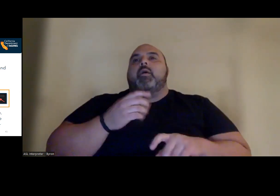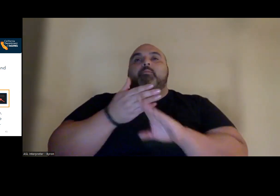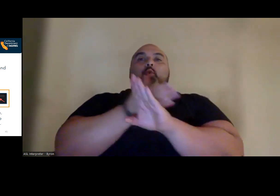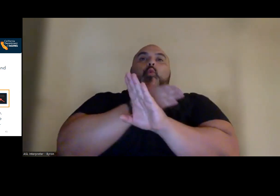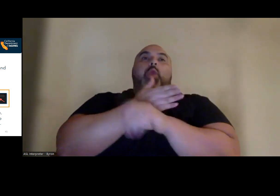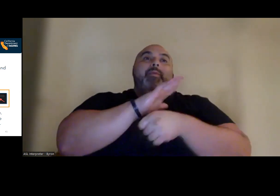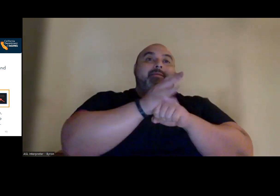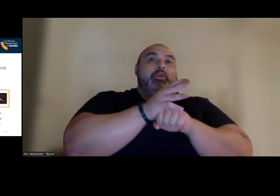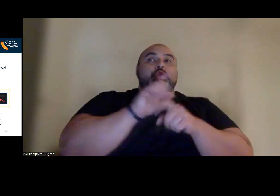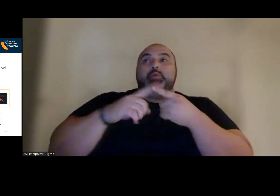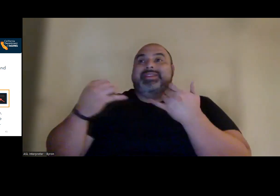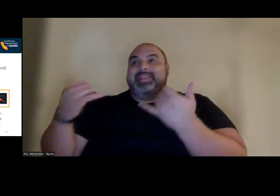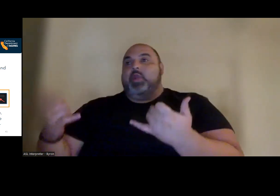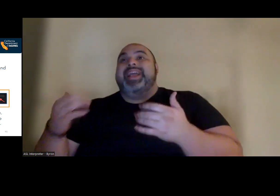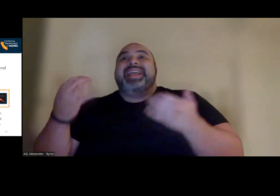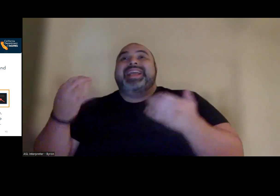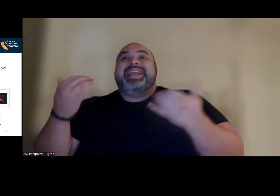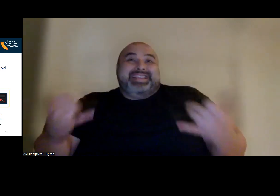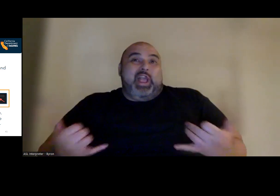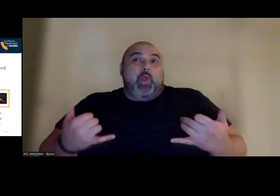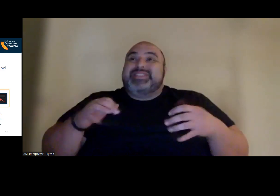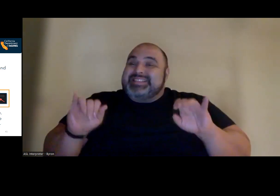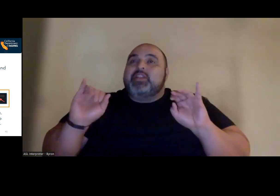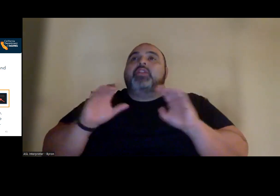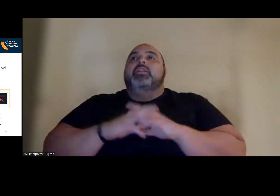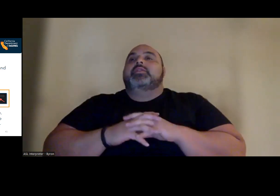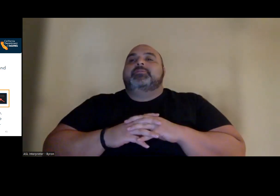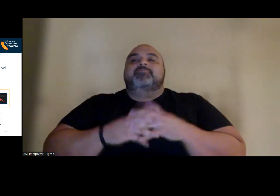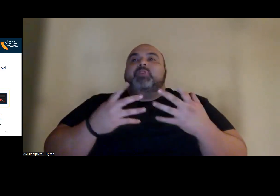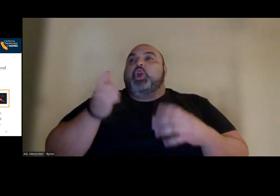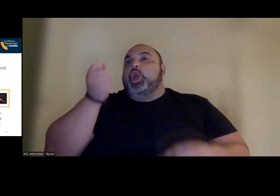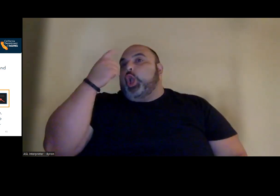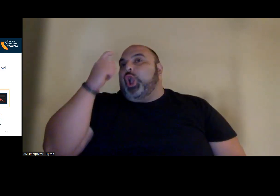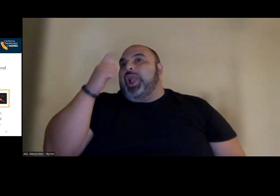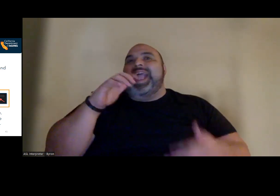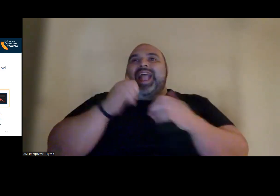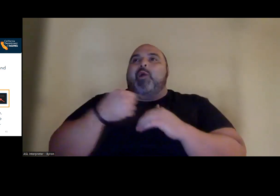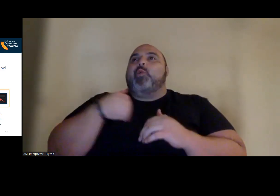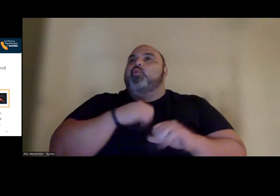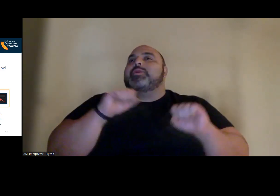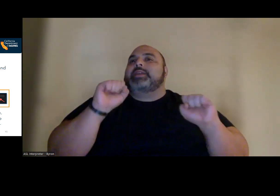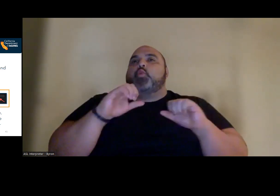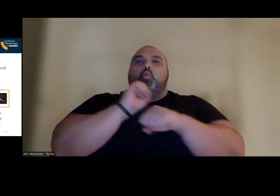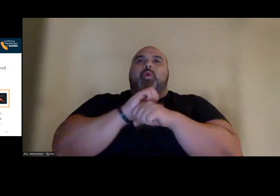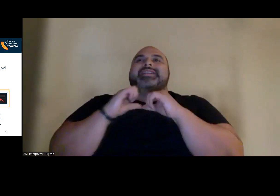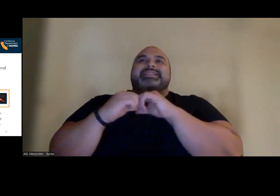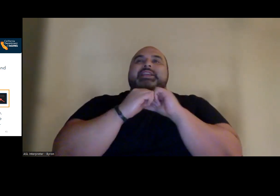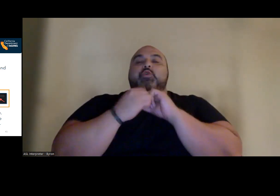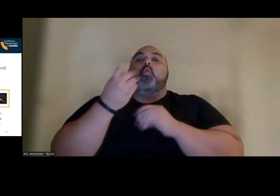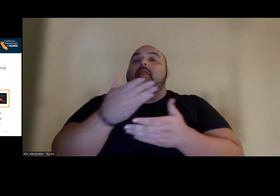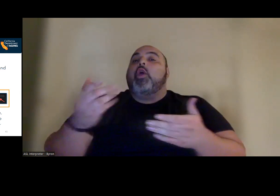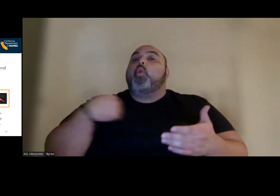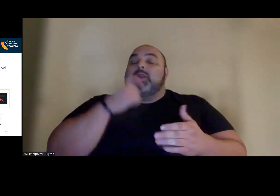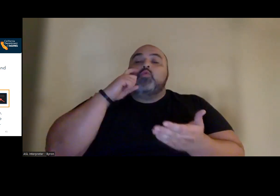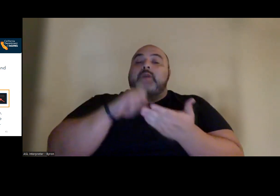to where we're at now. And even now, we're still really, uh, understanding how we can work together. One of the things that we can